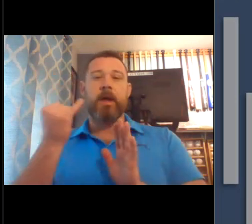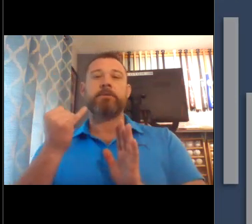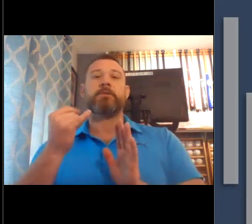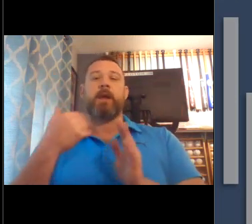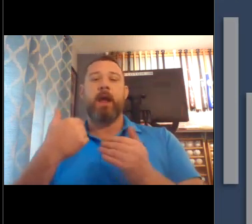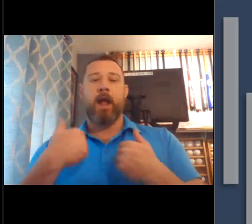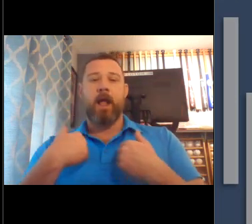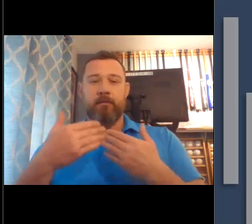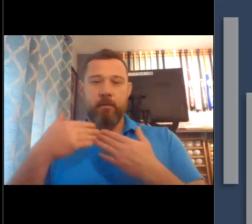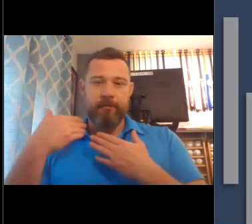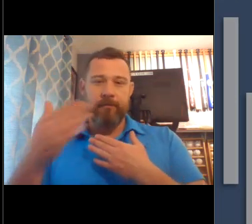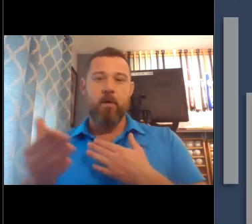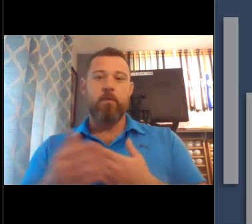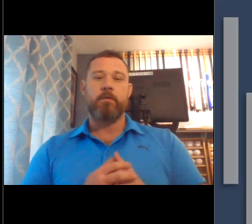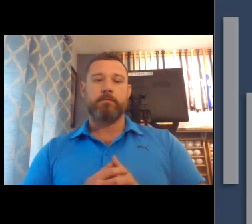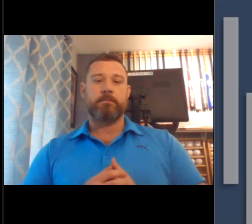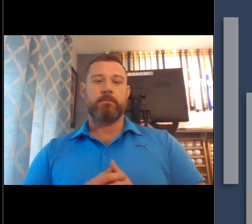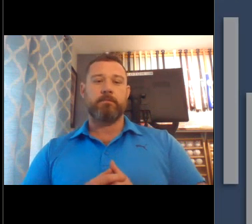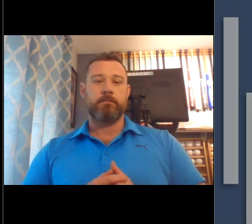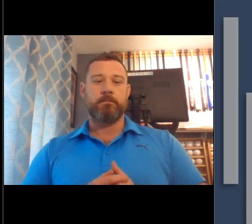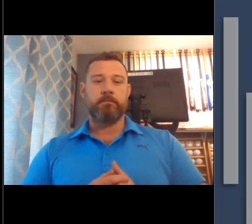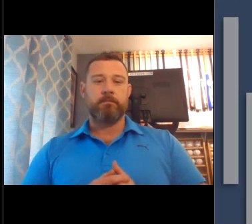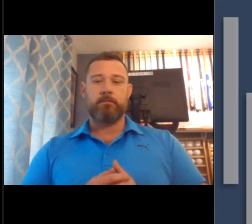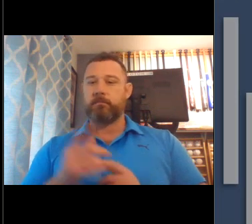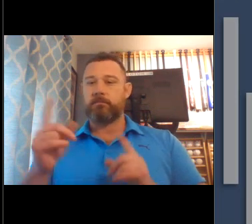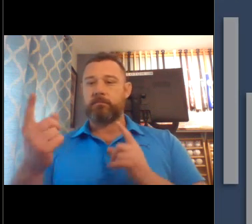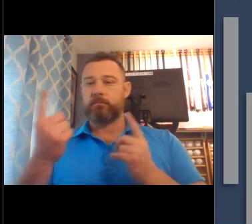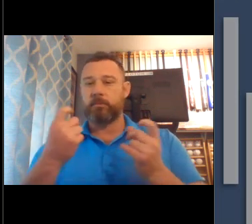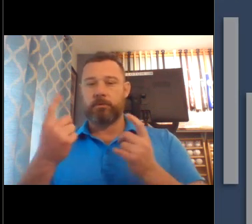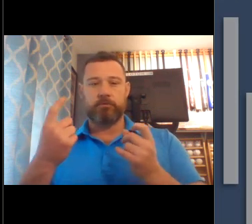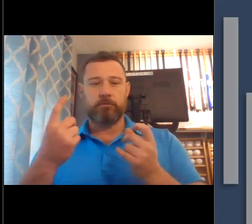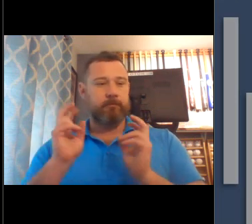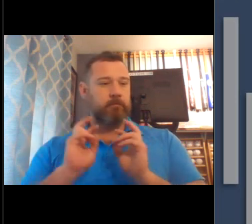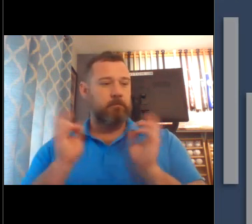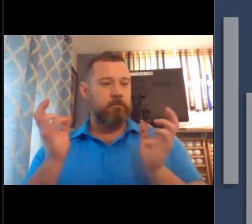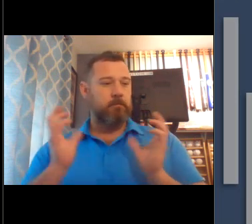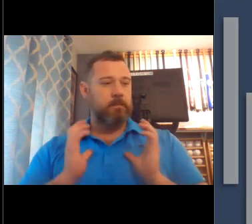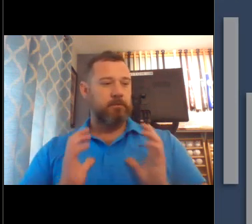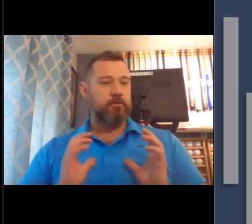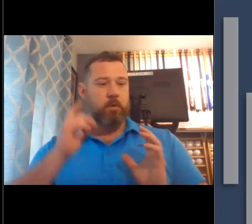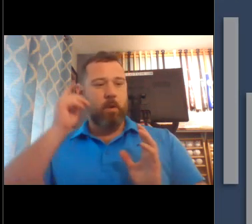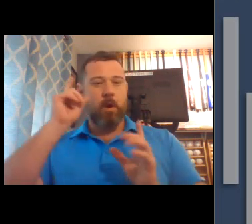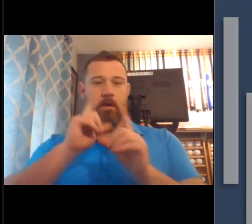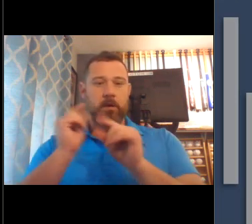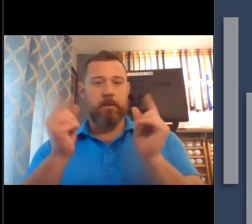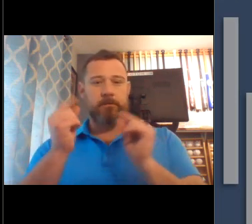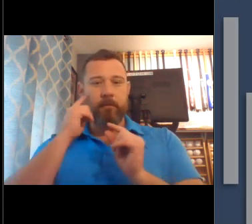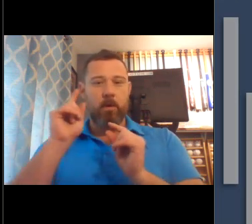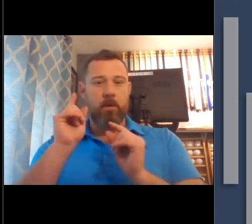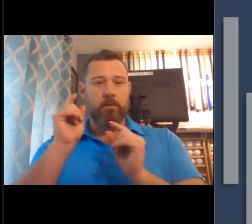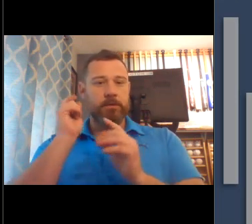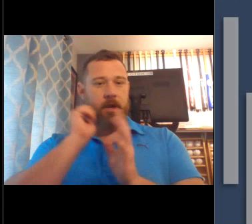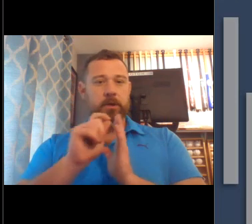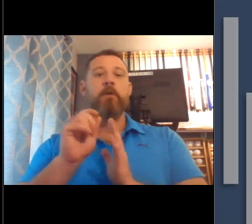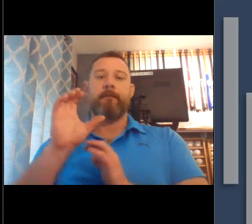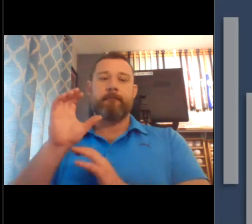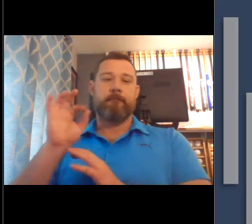forward. So do we have any questions from my fellow commissioners or comments for the Secretary? Yes, Commissioner